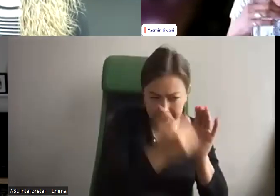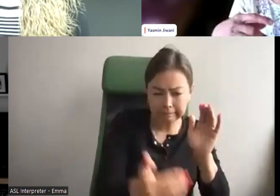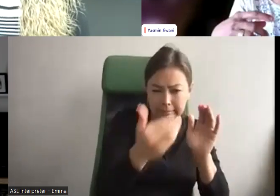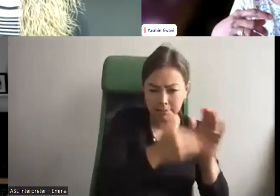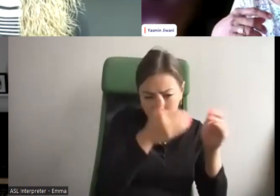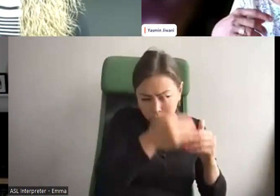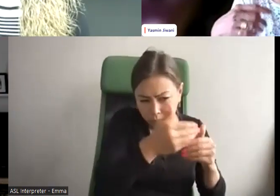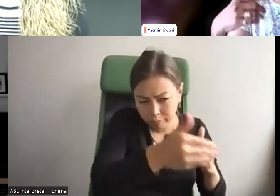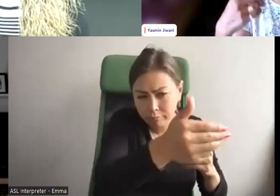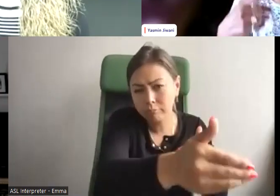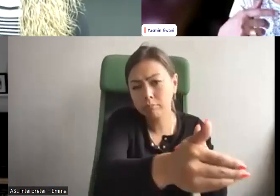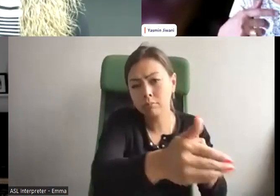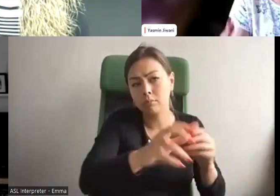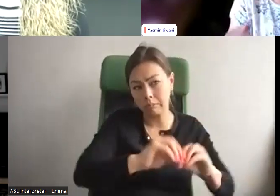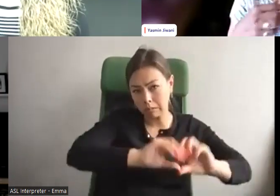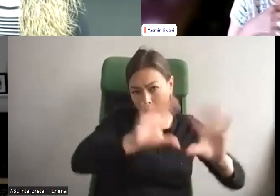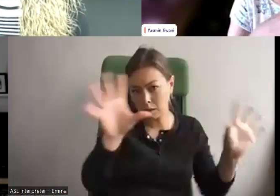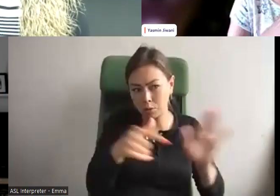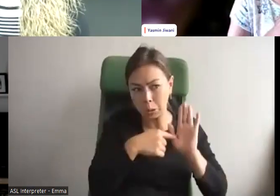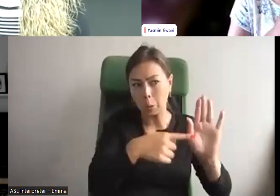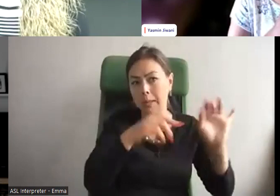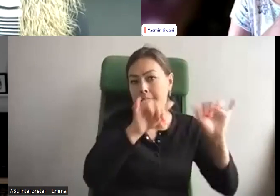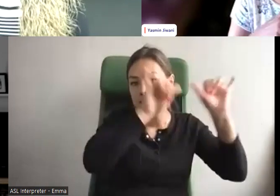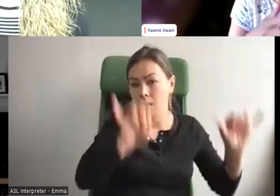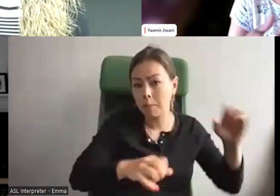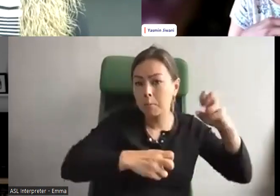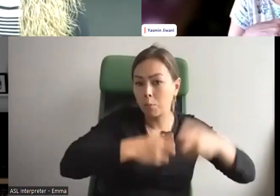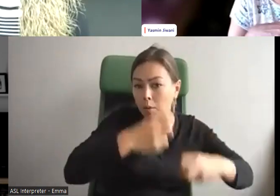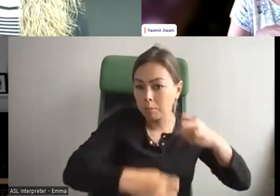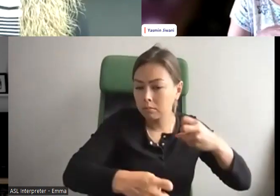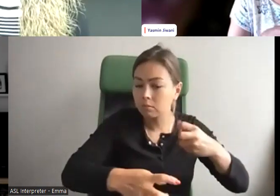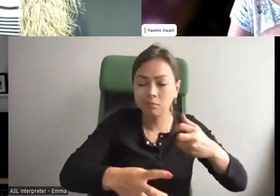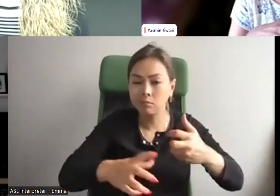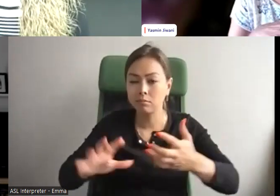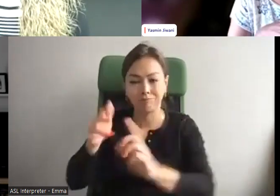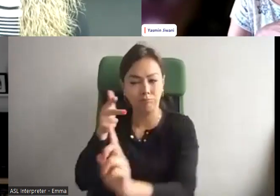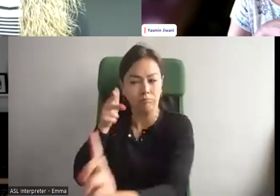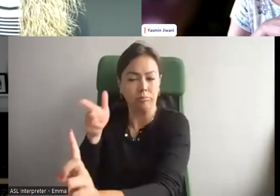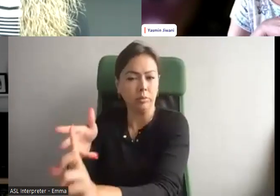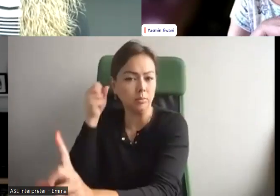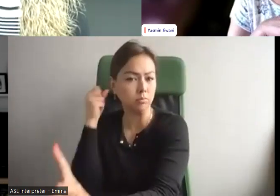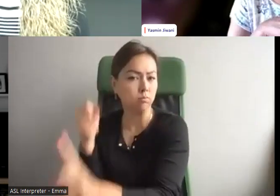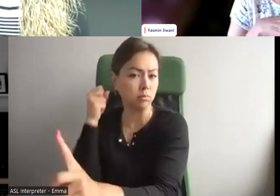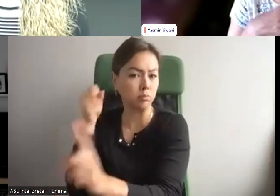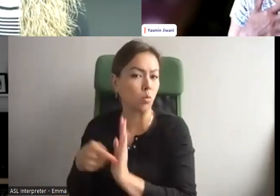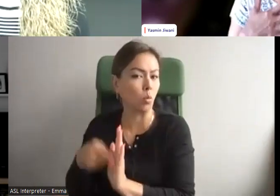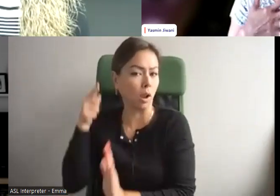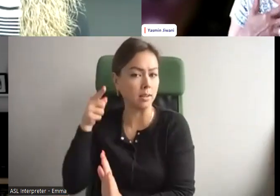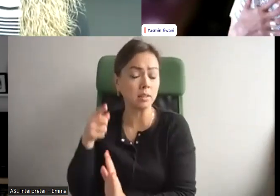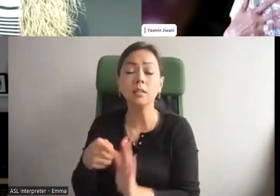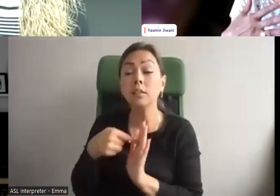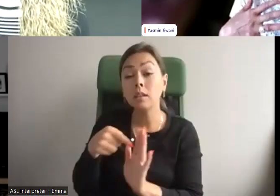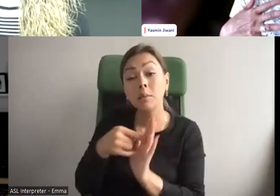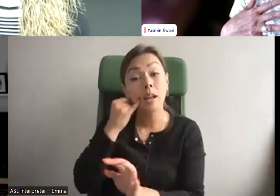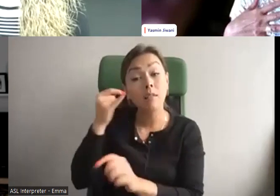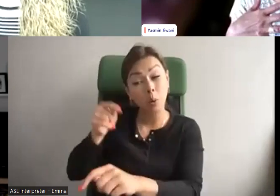an episode. So for instance, if I were to go back to the Indigenous the research that I've done, there was in fact